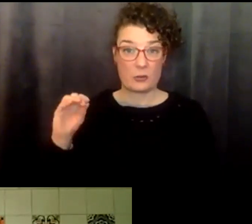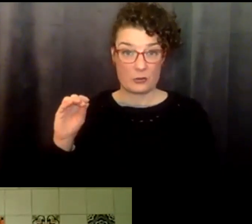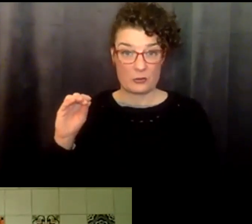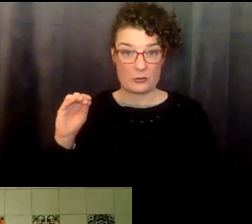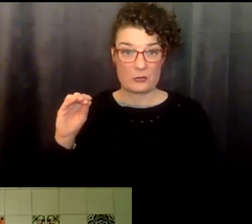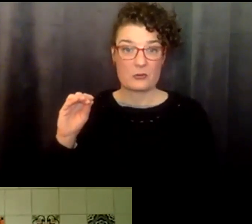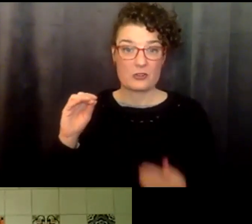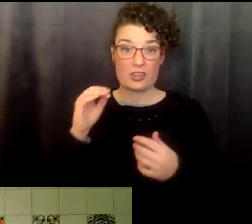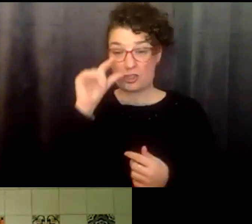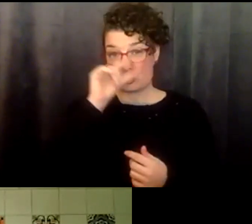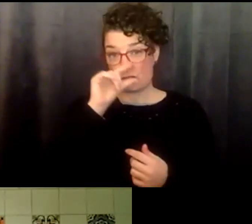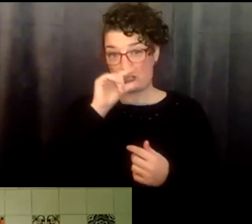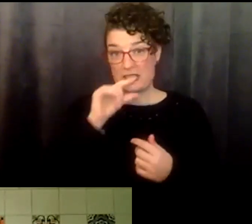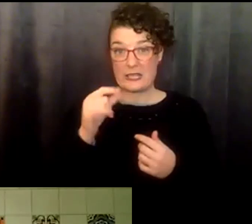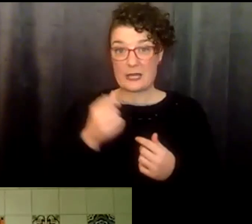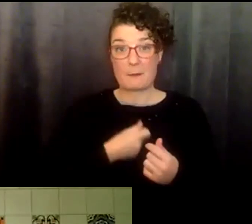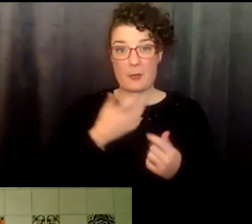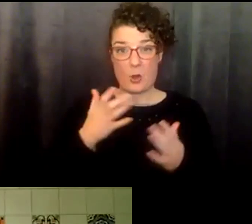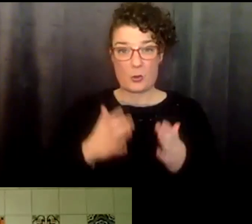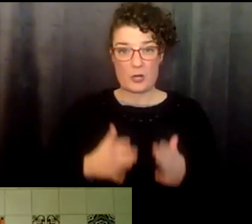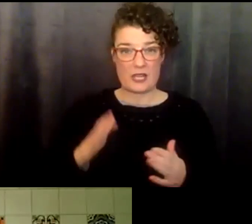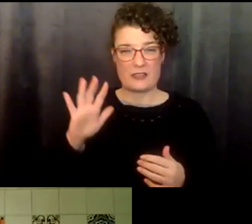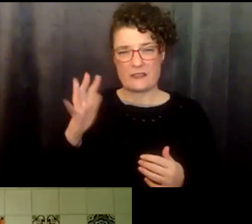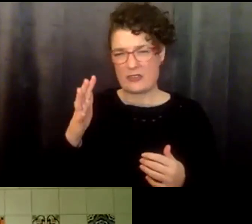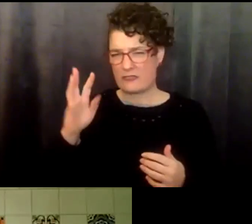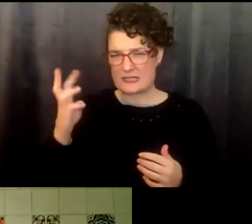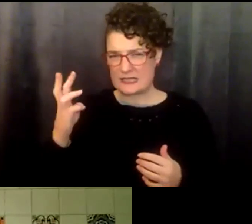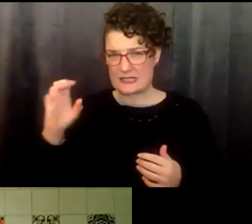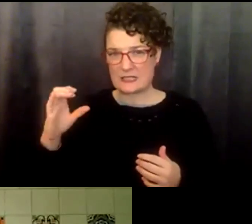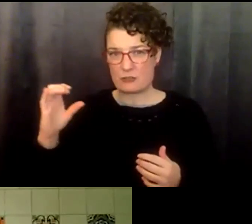a Greek poet, the 5th, 6th century BCE.